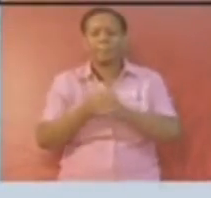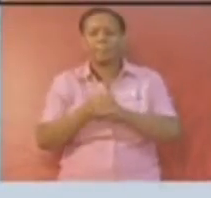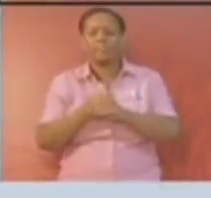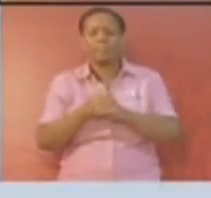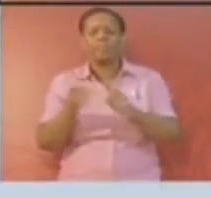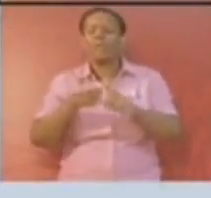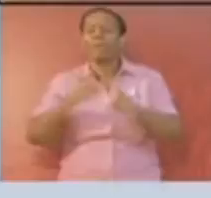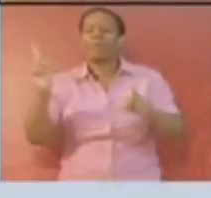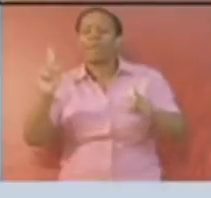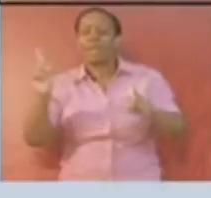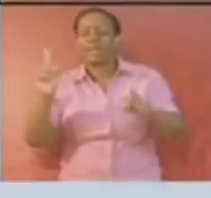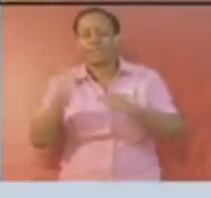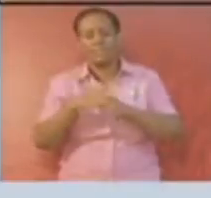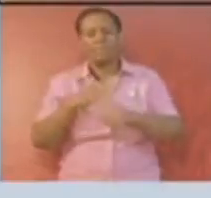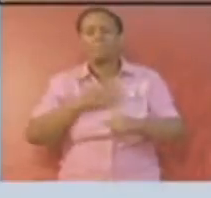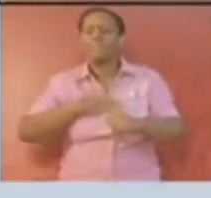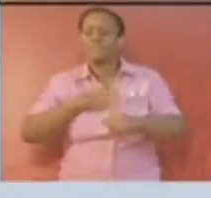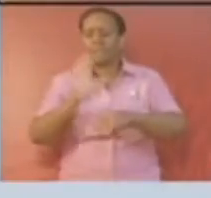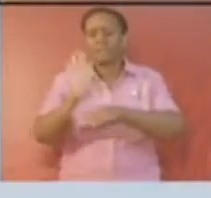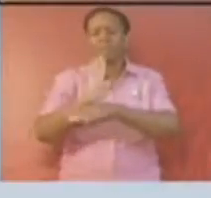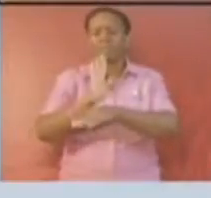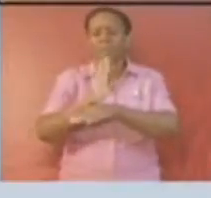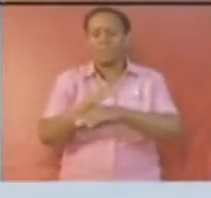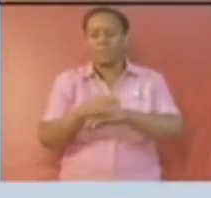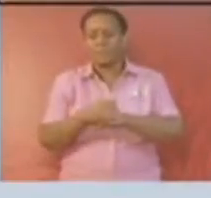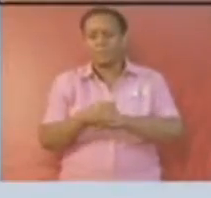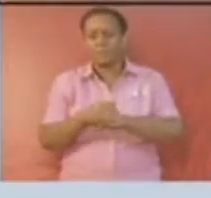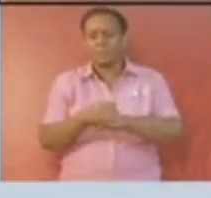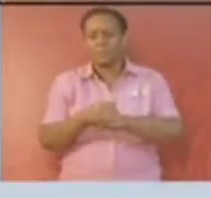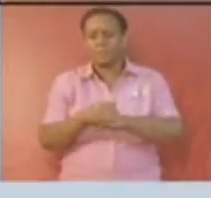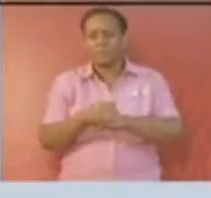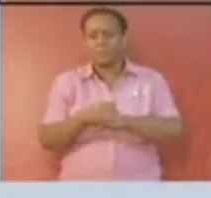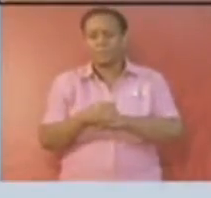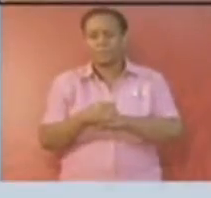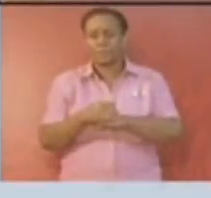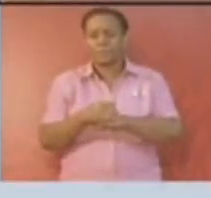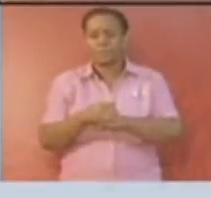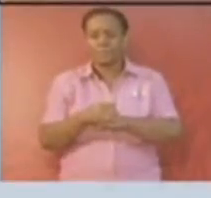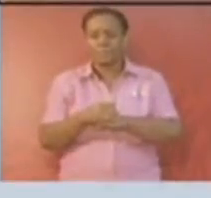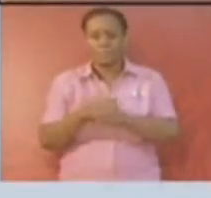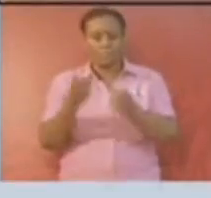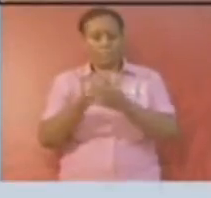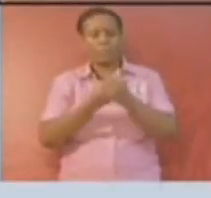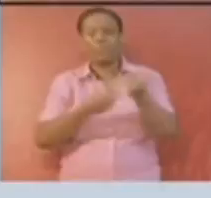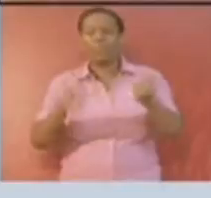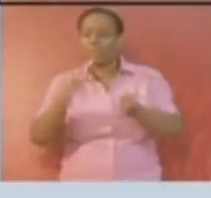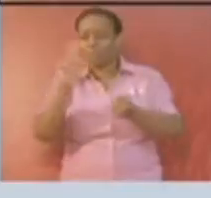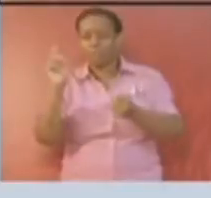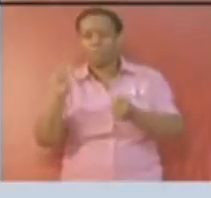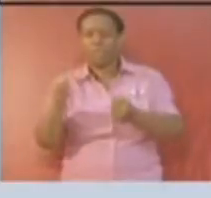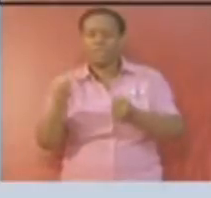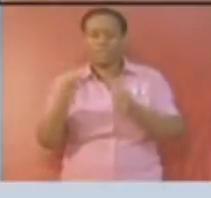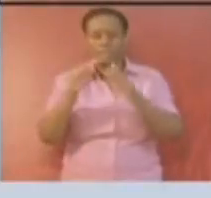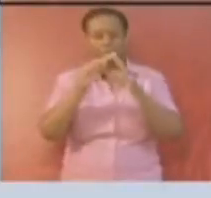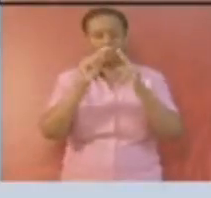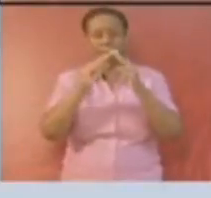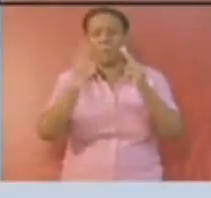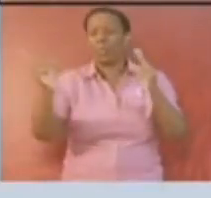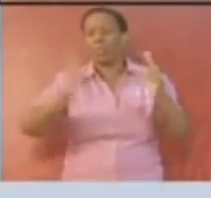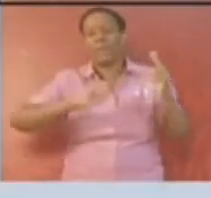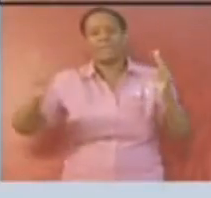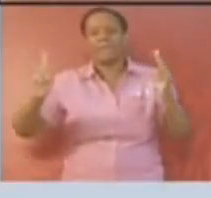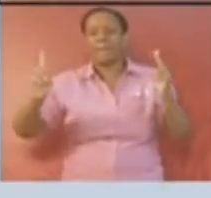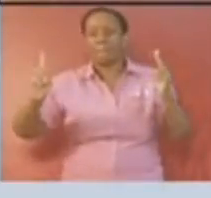questions. Please ask both questions, one right after the other, to the relevant members of the panel. If time permits, we